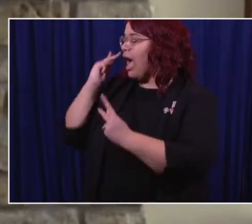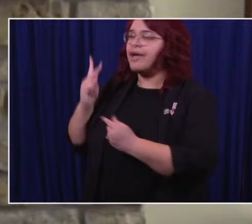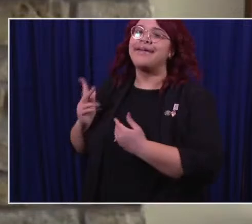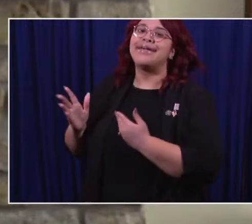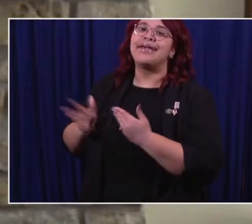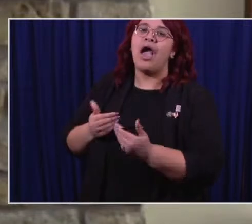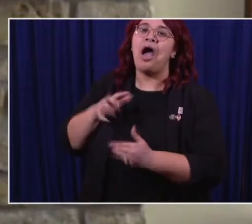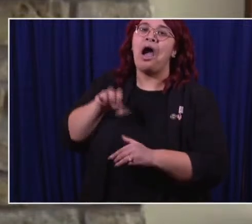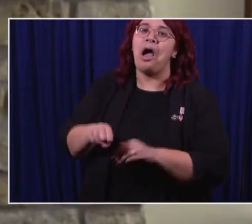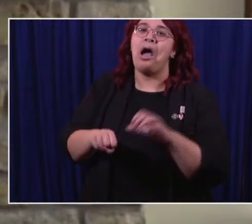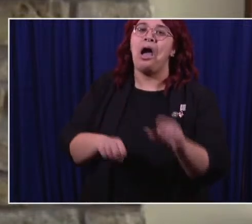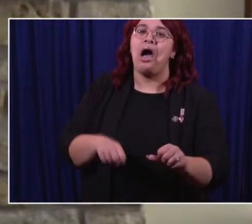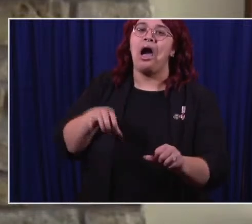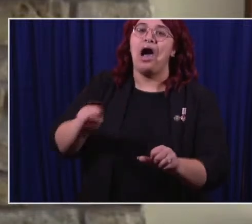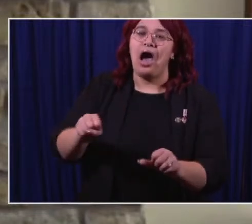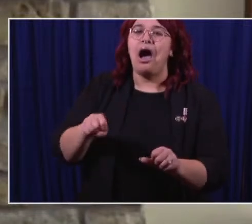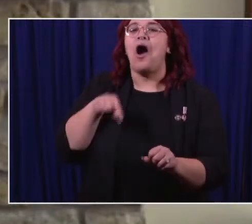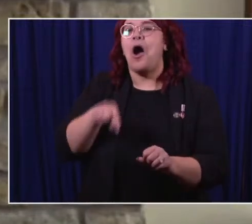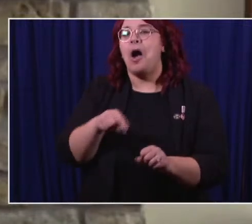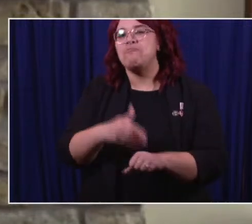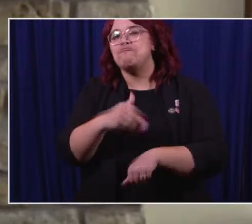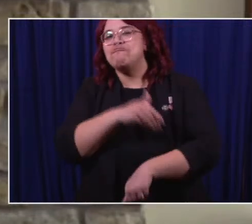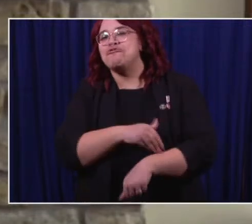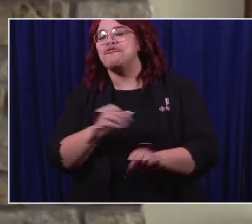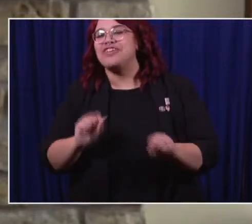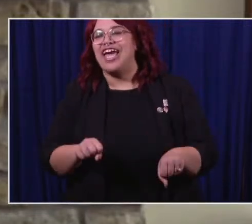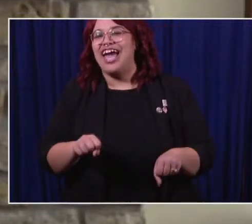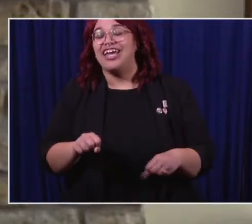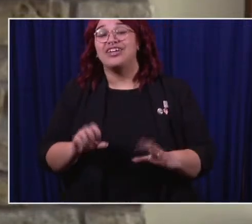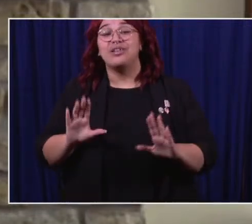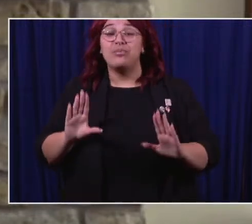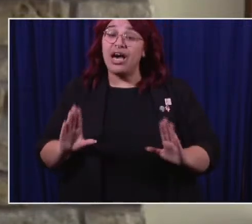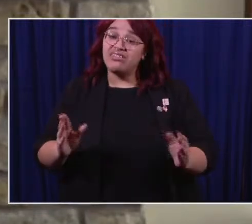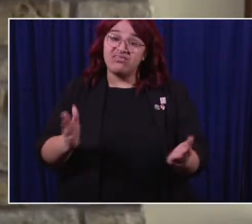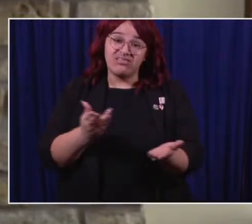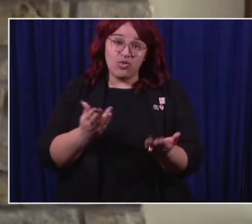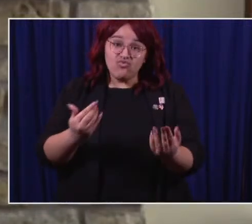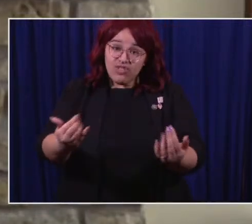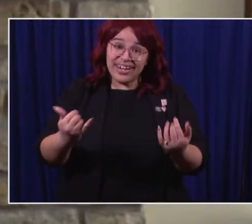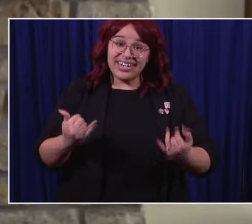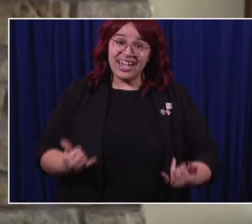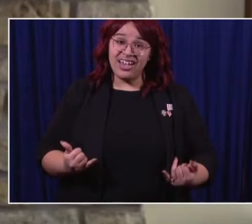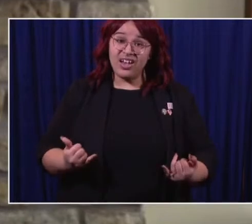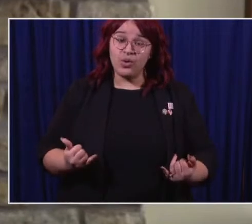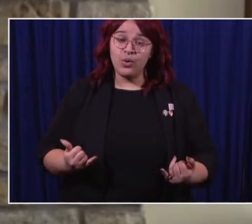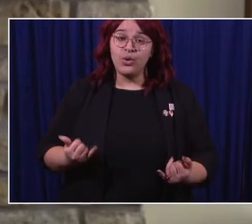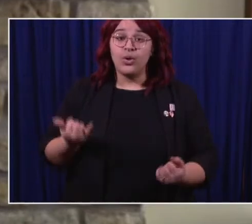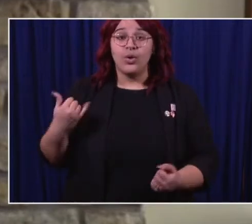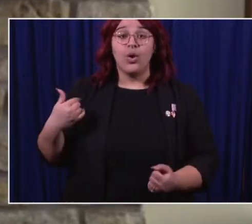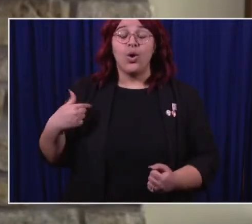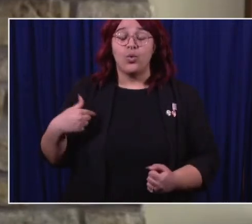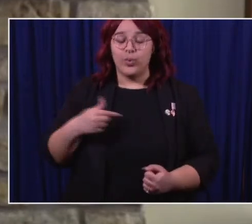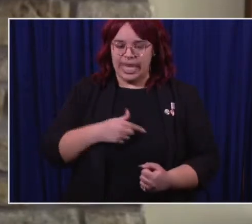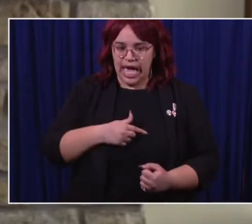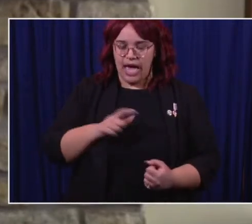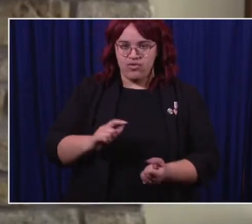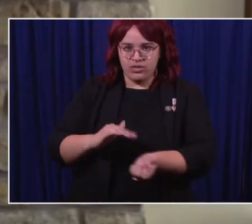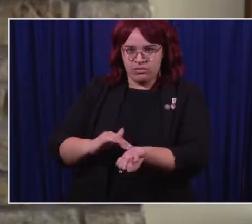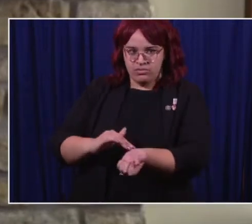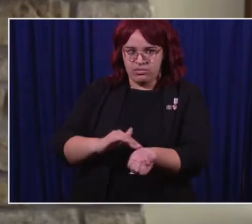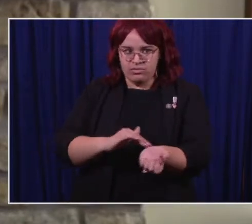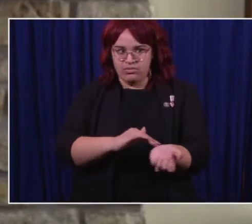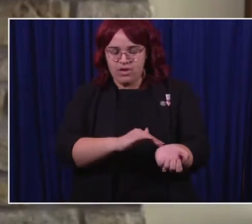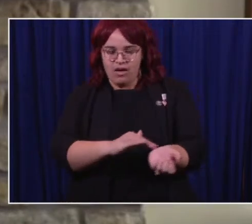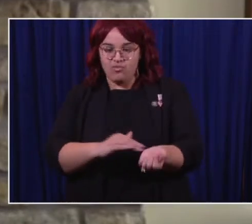But what we try to do is base decisions every day on what we know now, what the best scientists tell